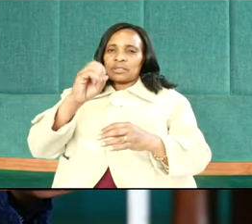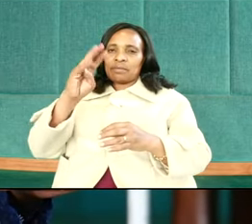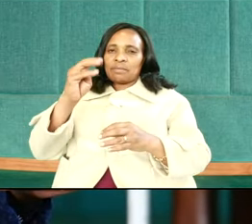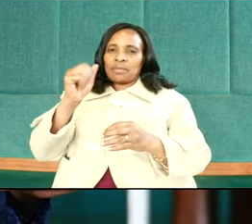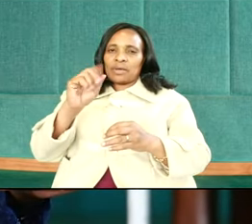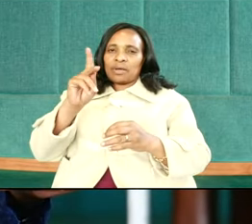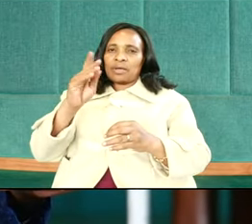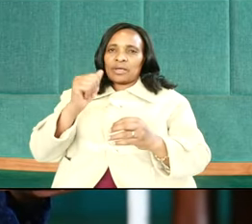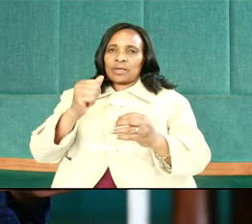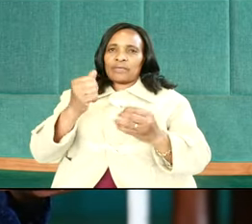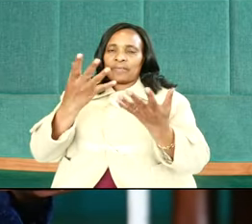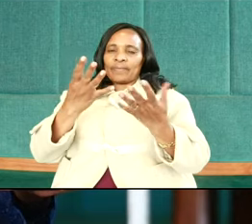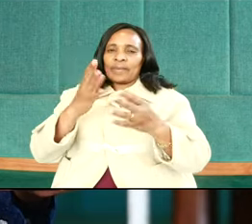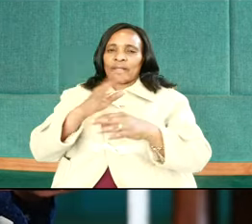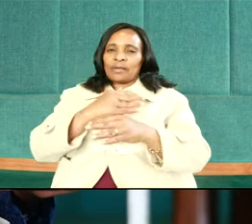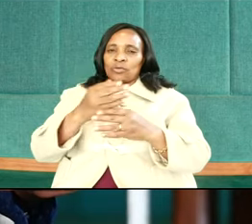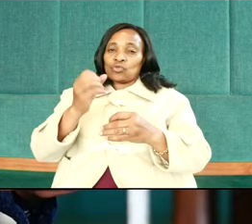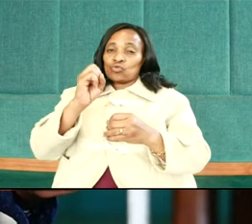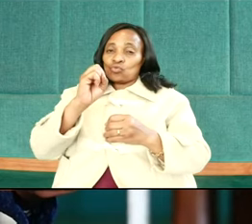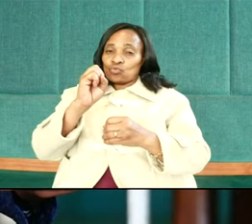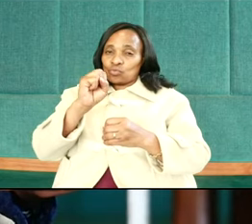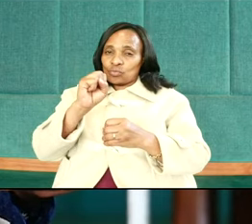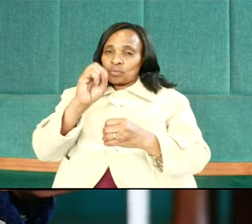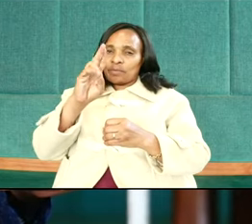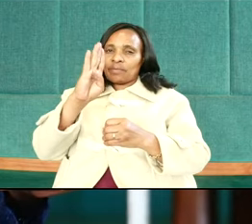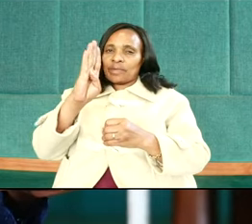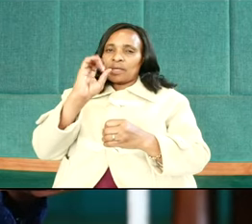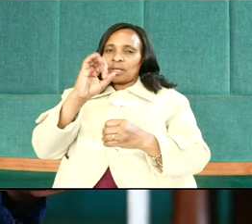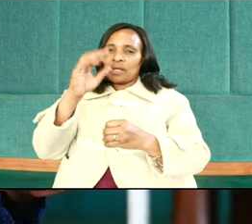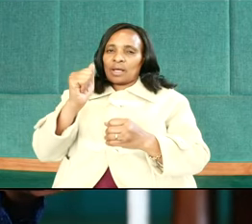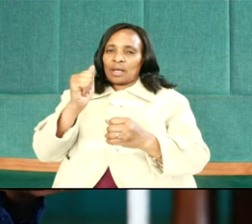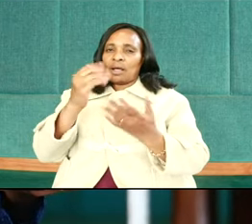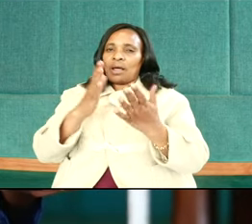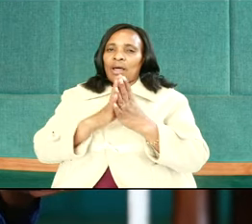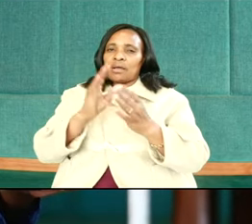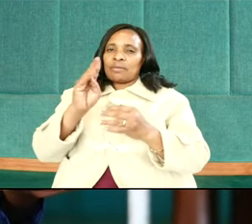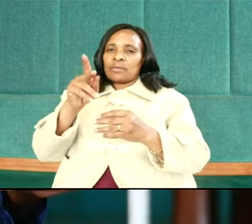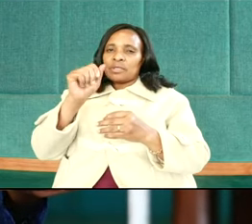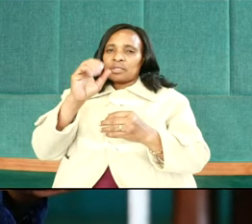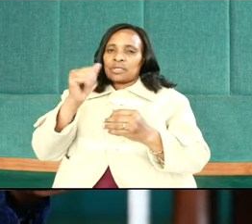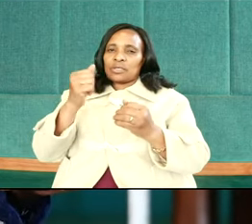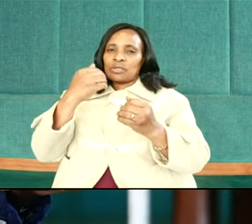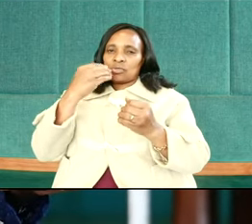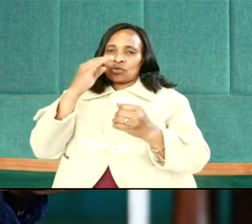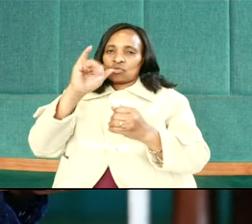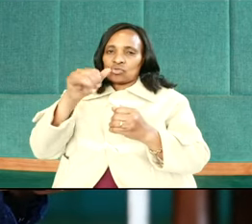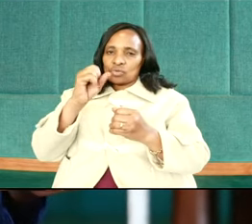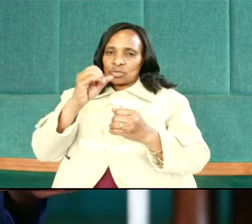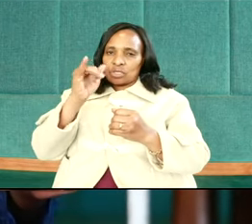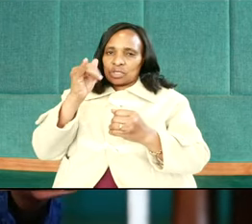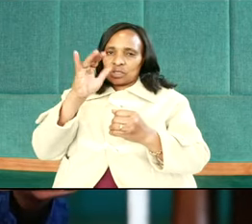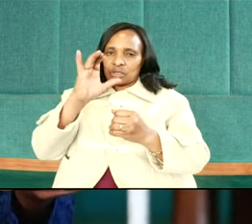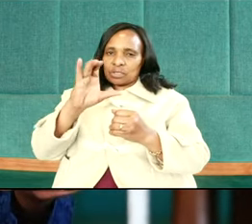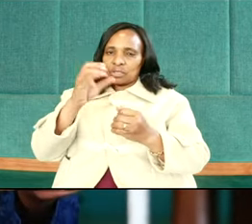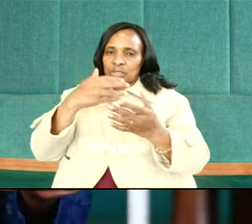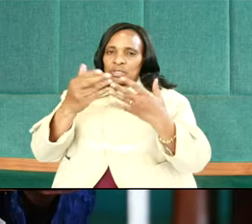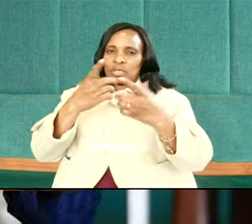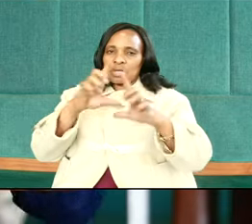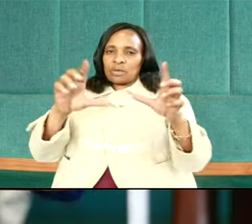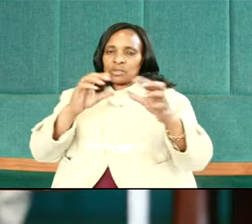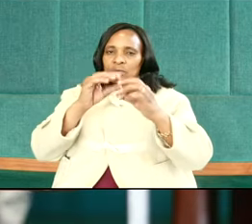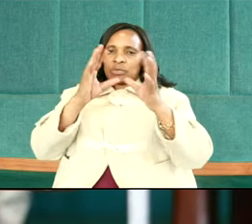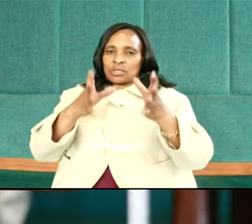we have Subira and PC, and Joyce will be our sign language interpreter. Before we start, let's start with a word of